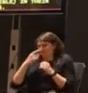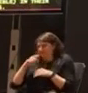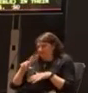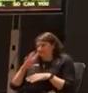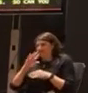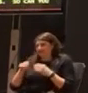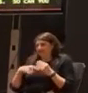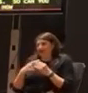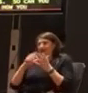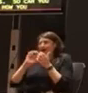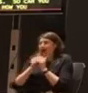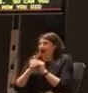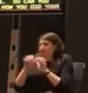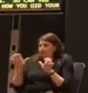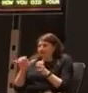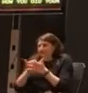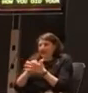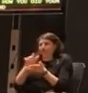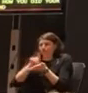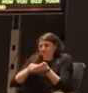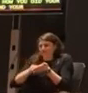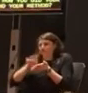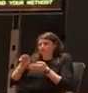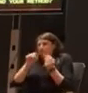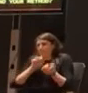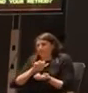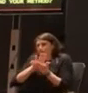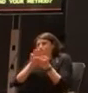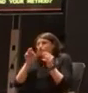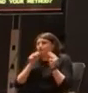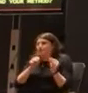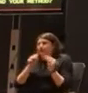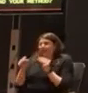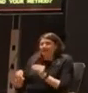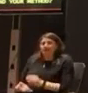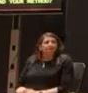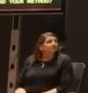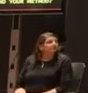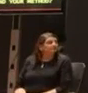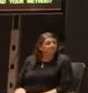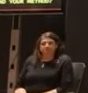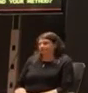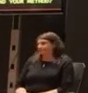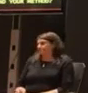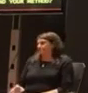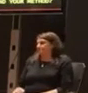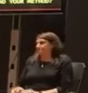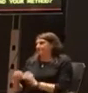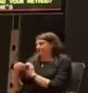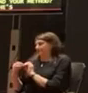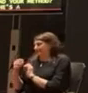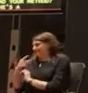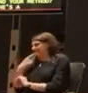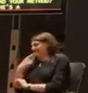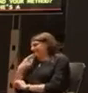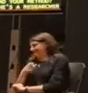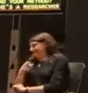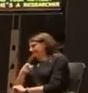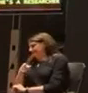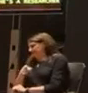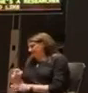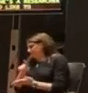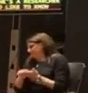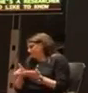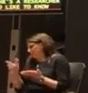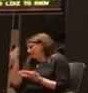research, like your method? So he's a history researcher himself, and he would like to know what your